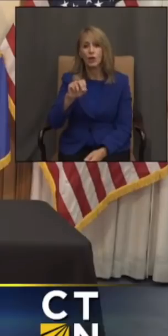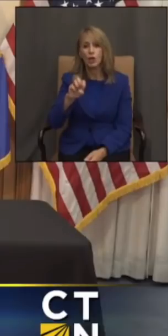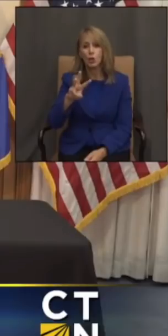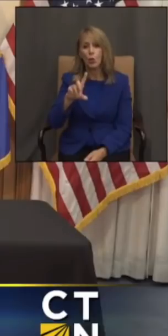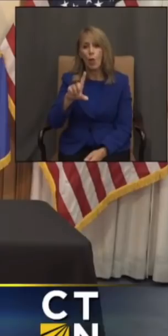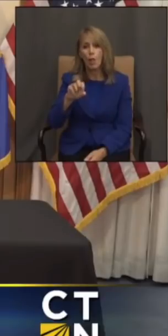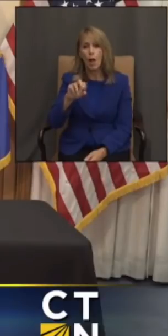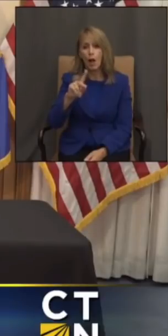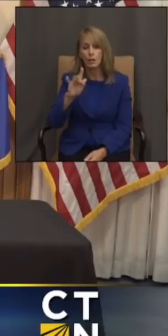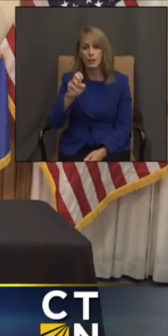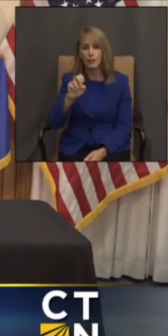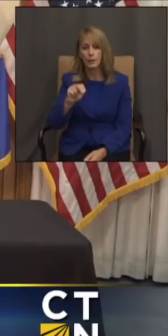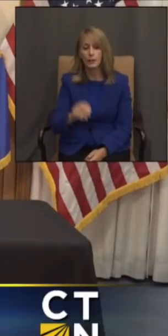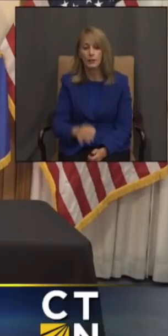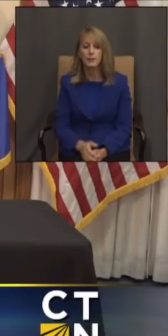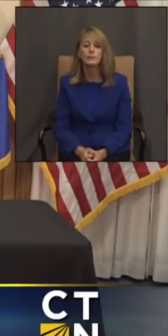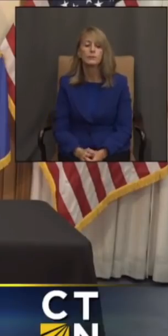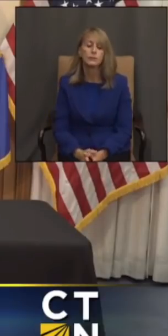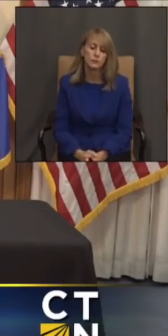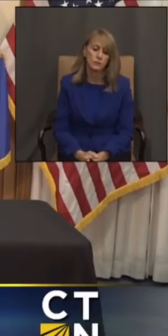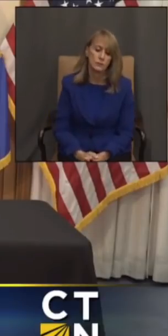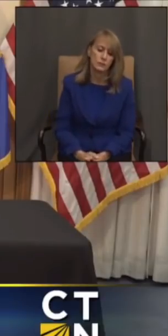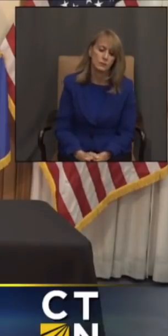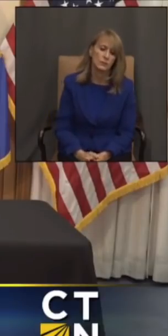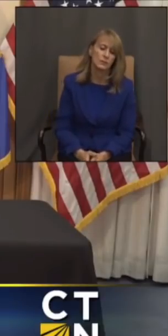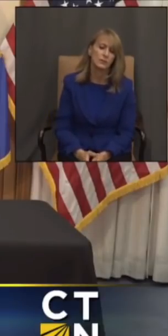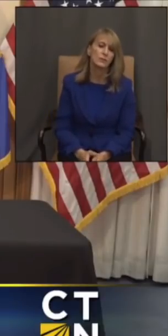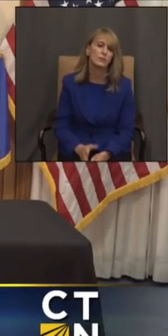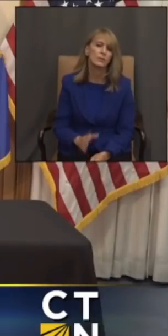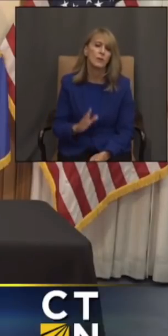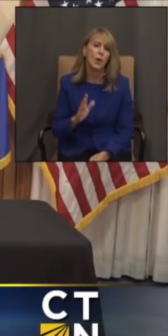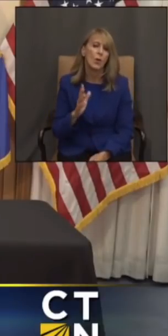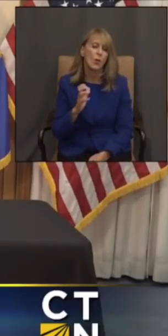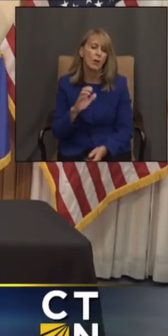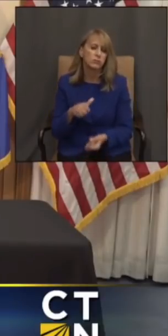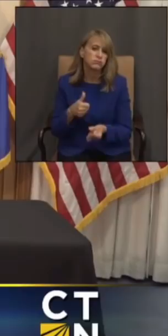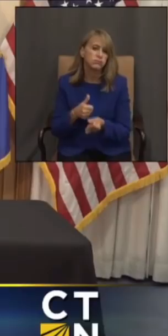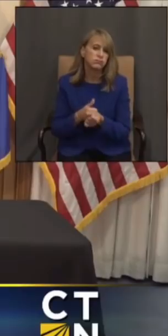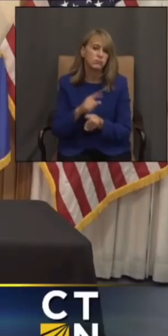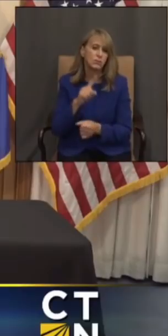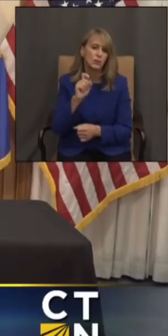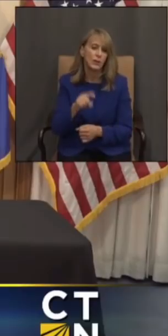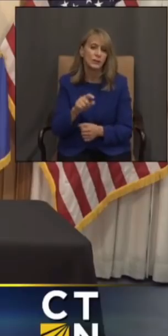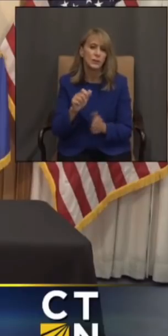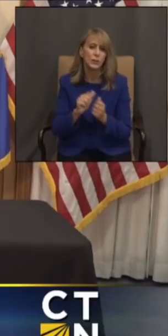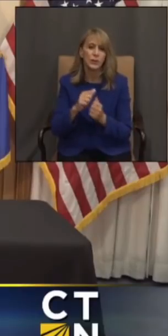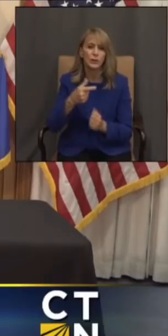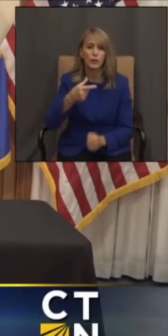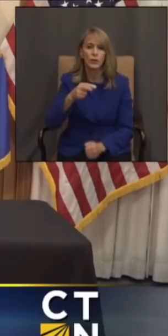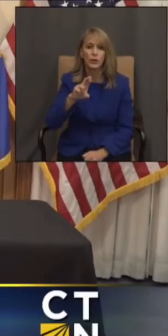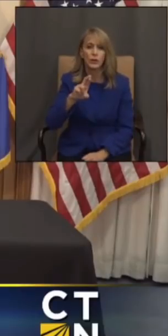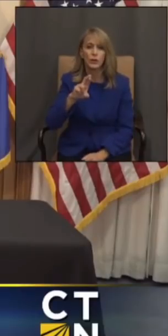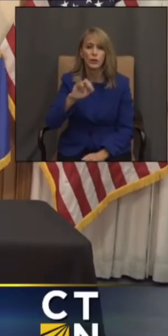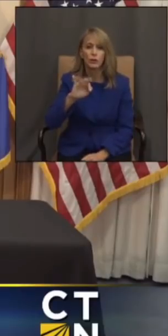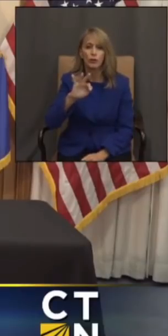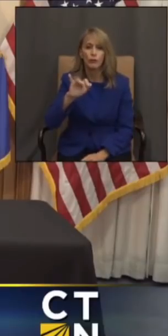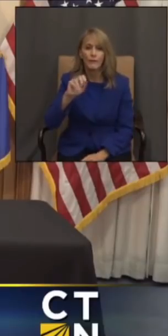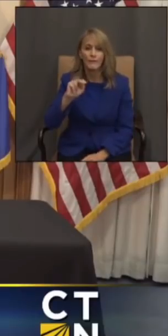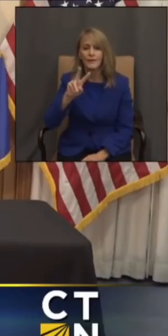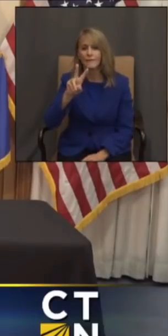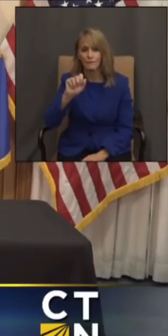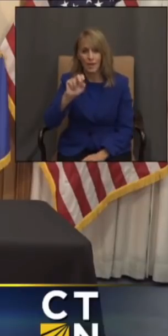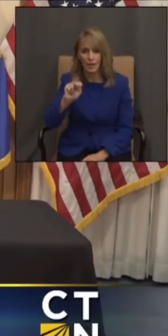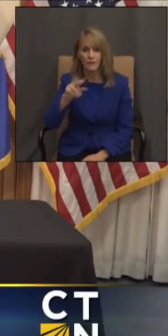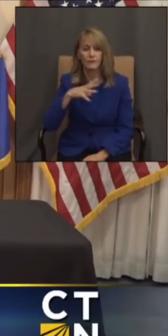Hi, everyone. I want to follow up on that question. What's going to happen with the Griffin vans? I know you just said the FEMA van's going to